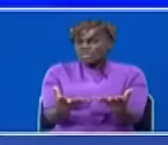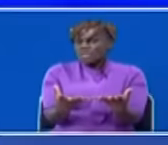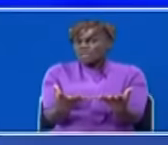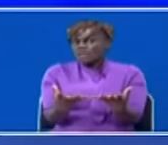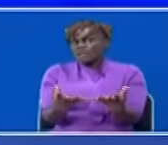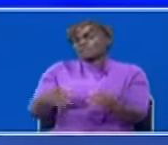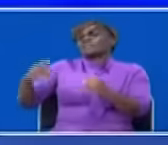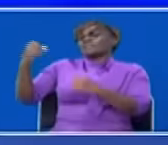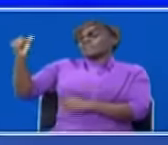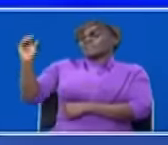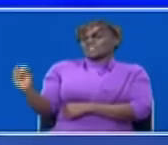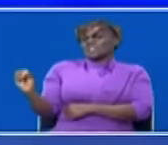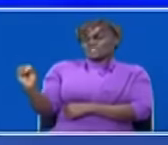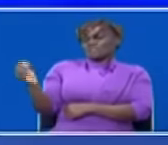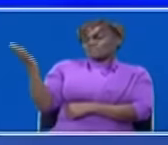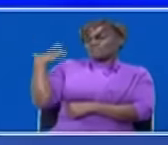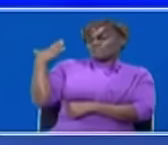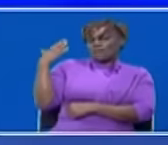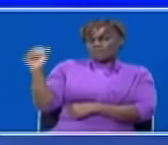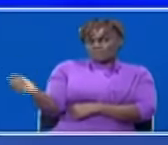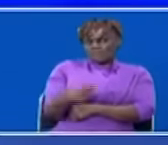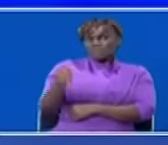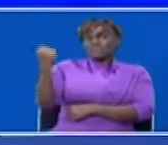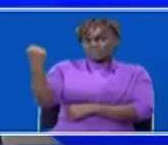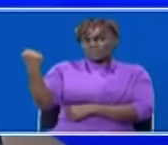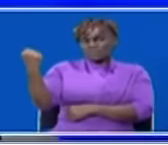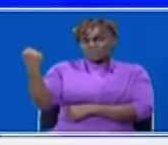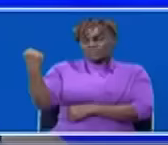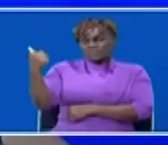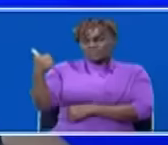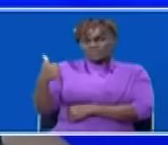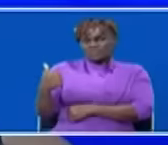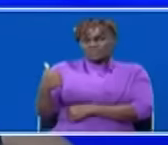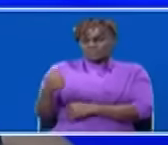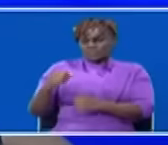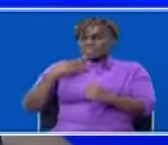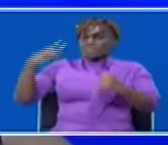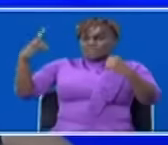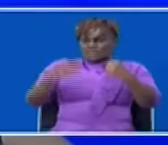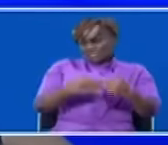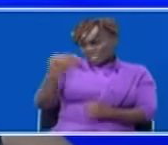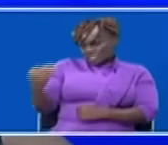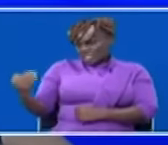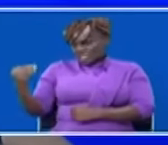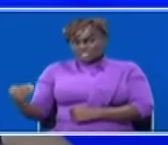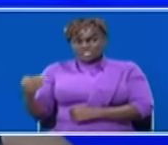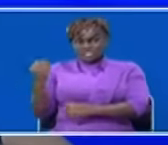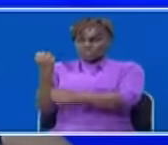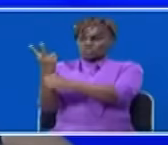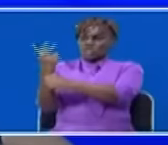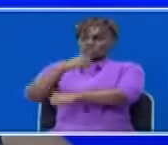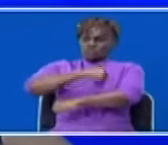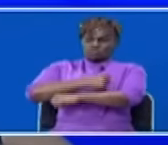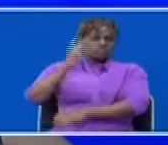at least 15 in the last 5 months alone. Now, over 800 students of Itierio Boys High School